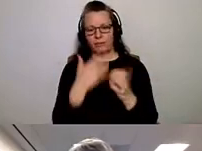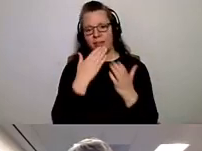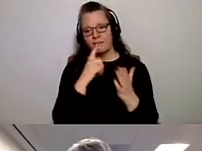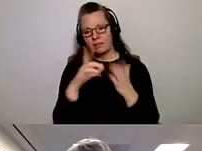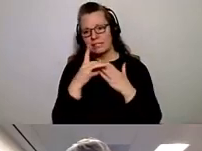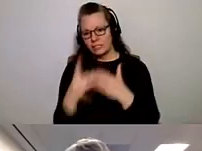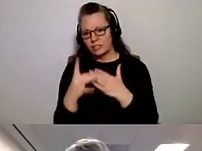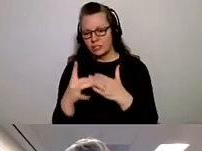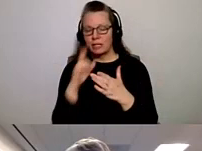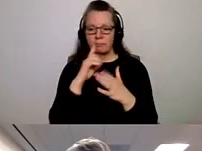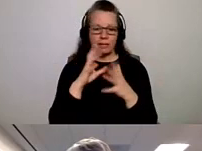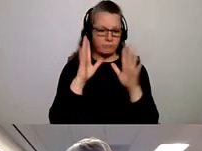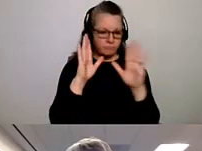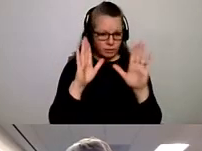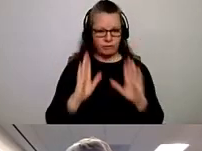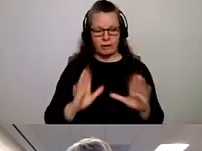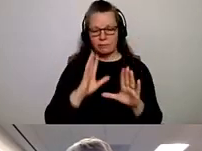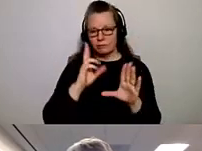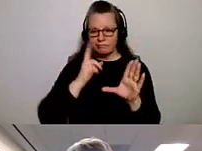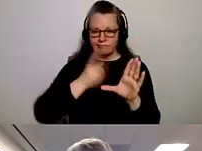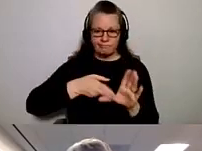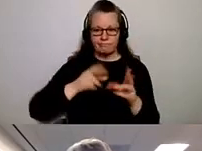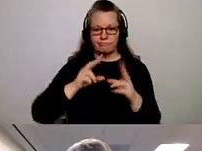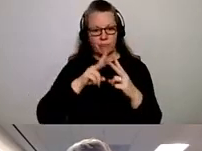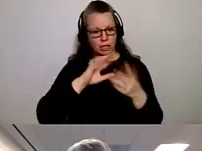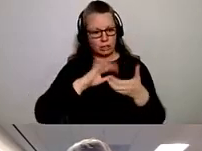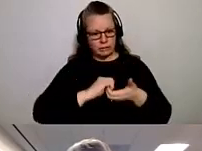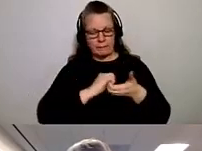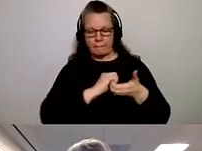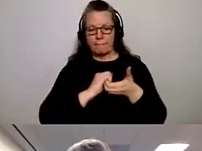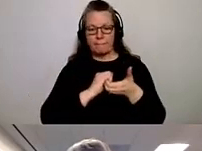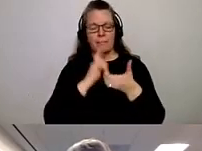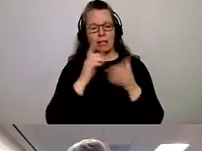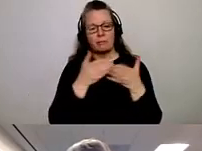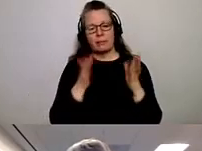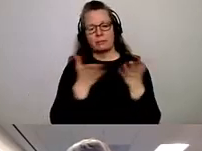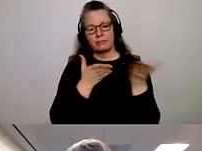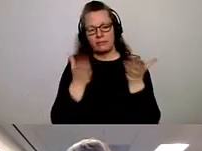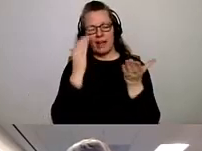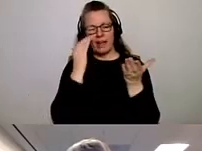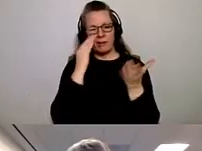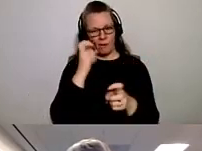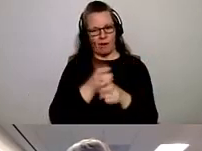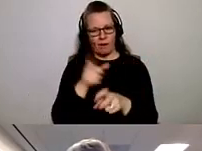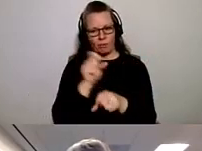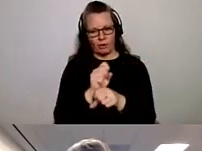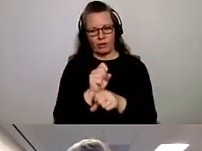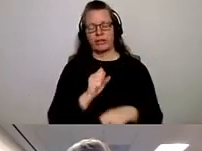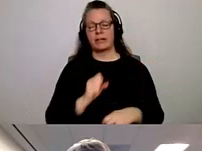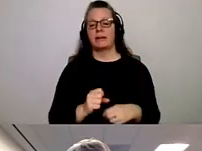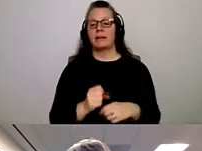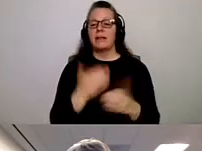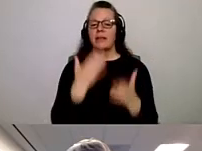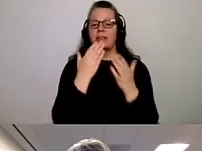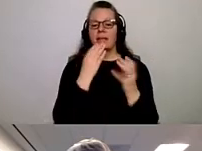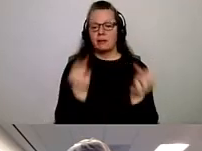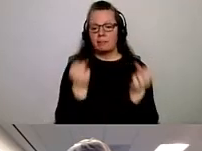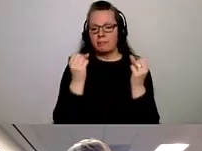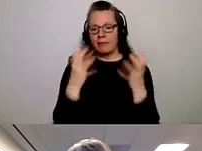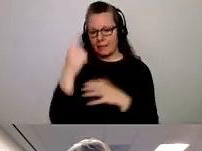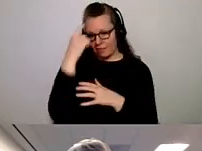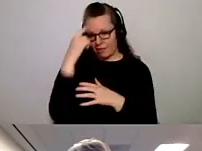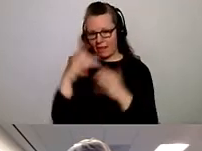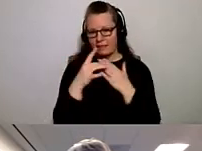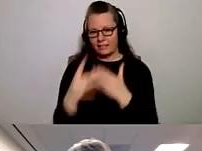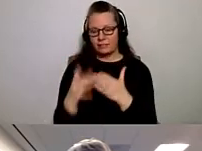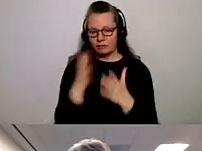incredible partnership, as well as for your public service. I know how hard you work. And thank you to the many thought leaders across the spectrum